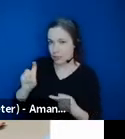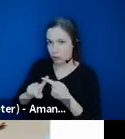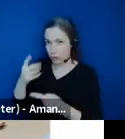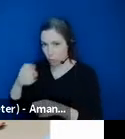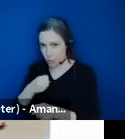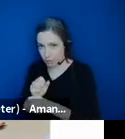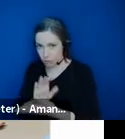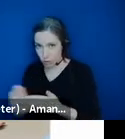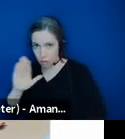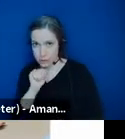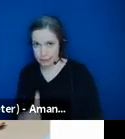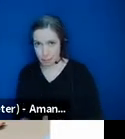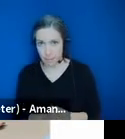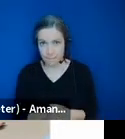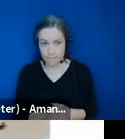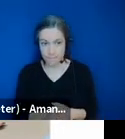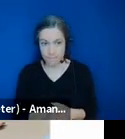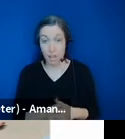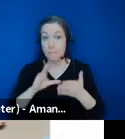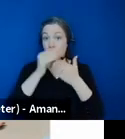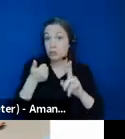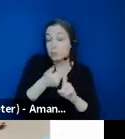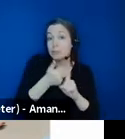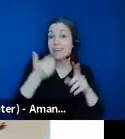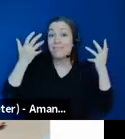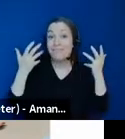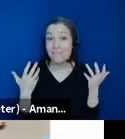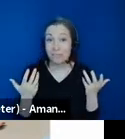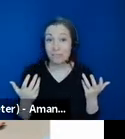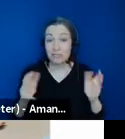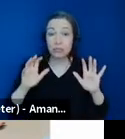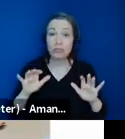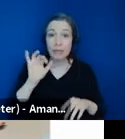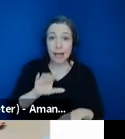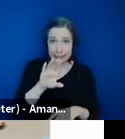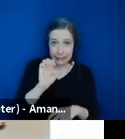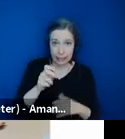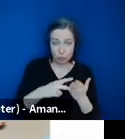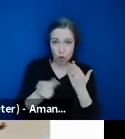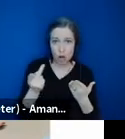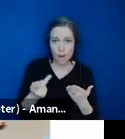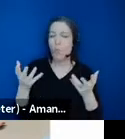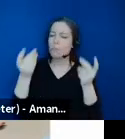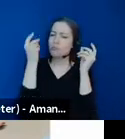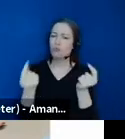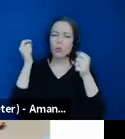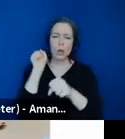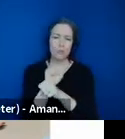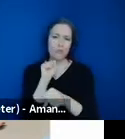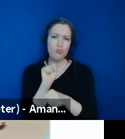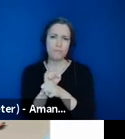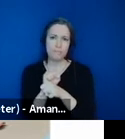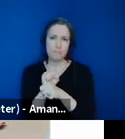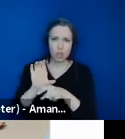who complete the CE programs are looking to enter a career field or an industry right away and don't necessarily need a degree to